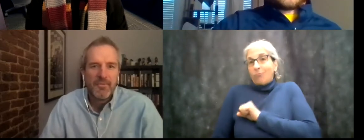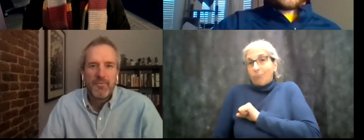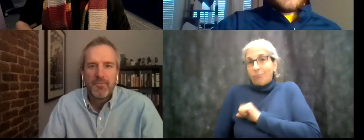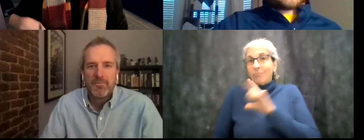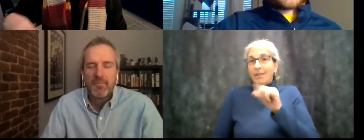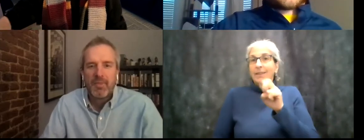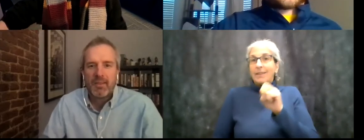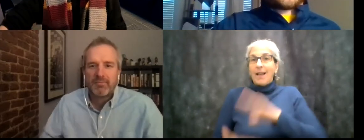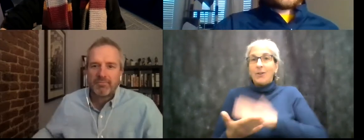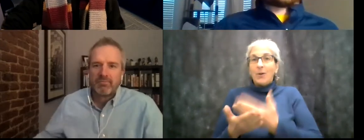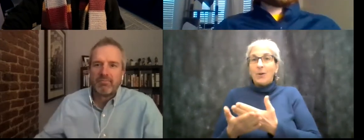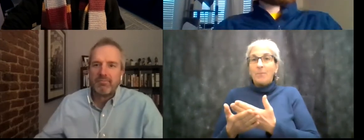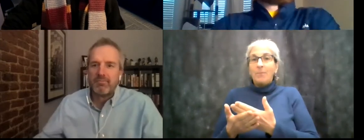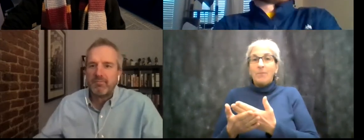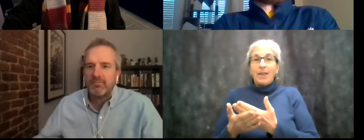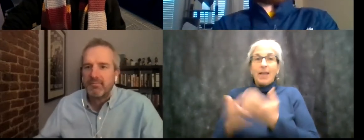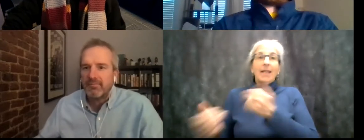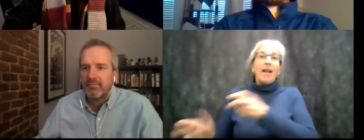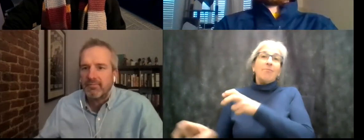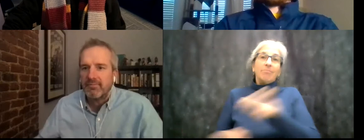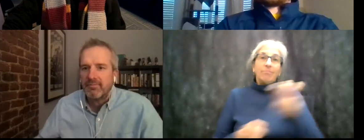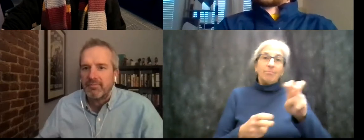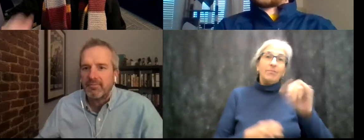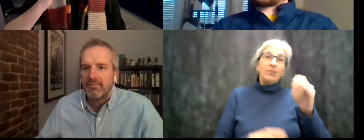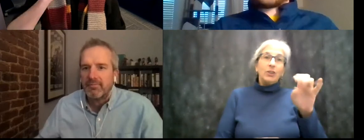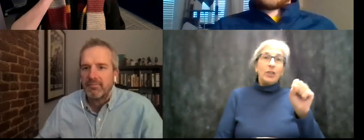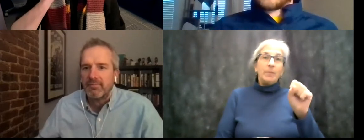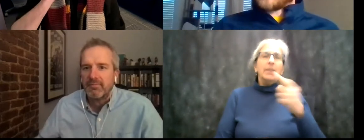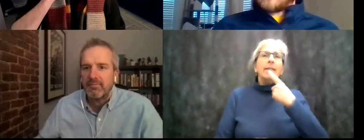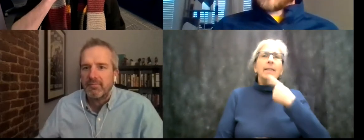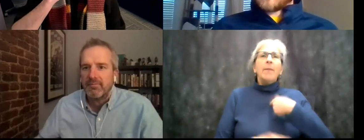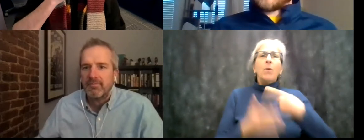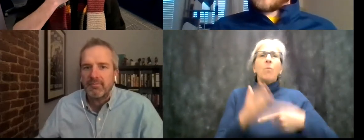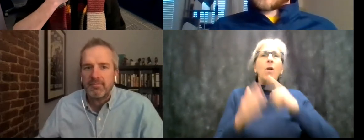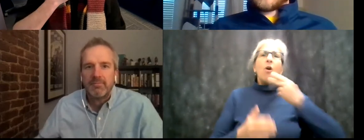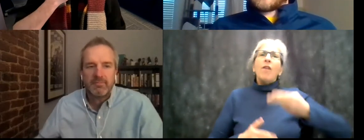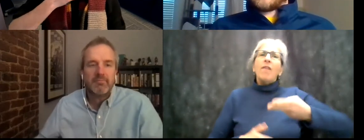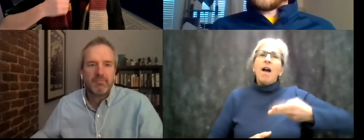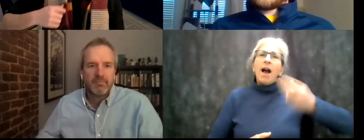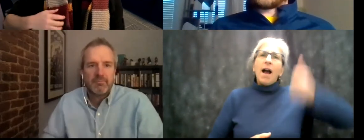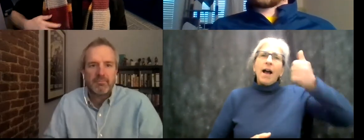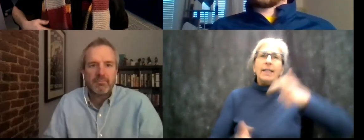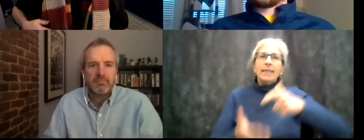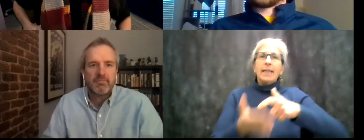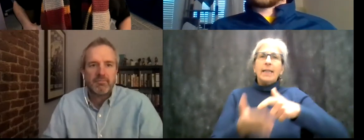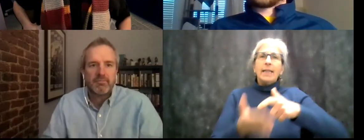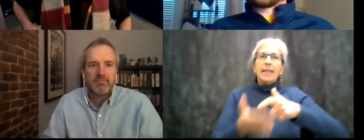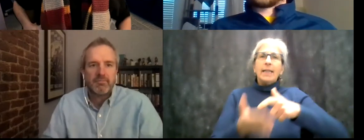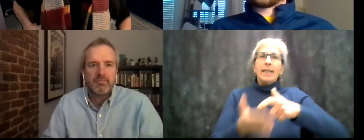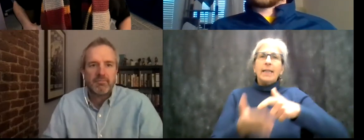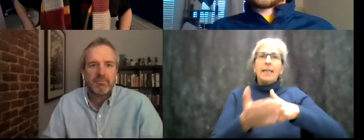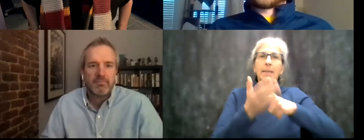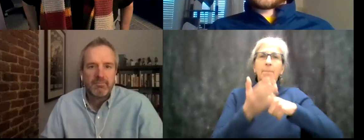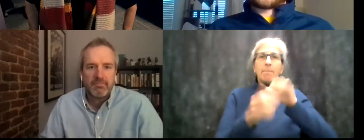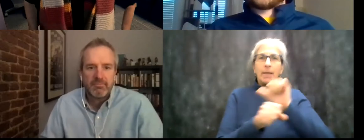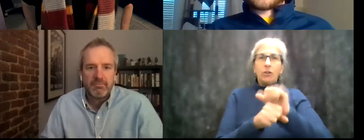All right, James, we're going to switch back to you. What are like the highest demand jobs within your industry? And I think you kind of split